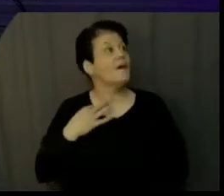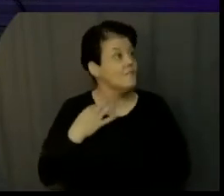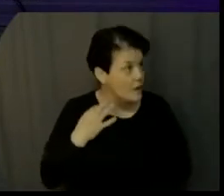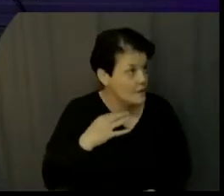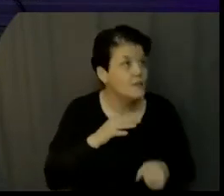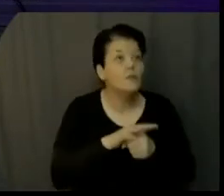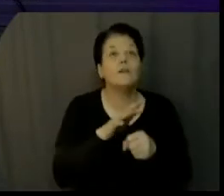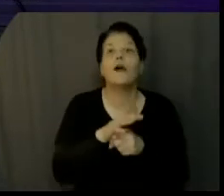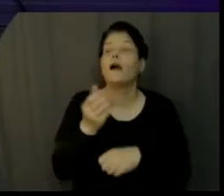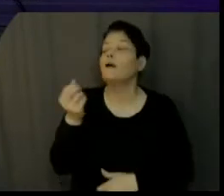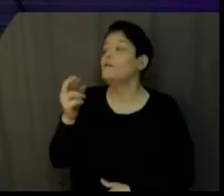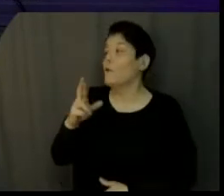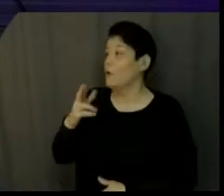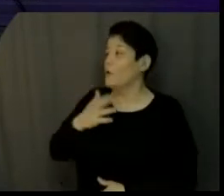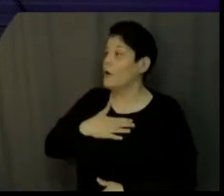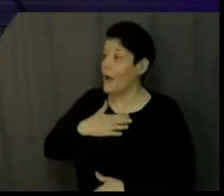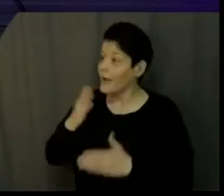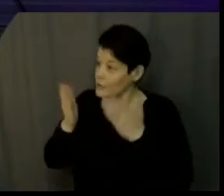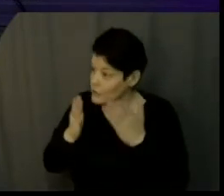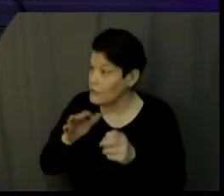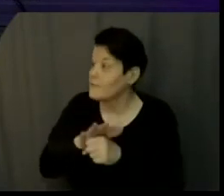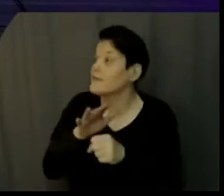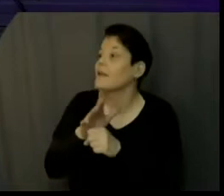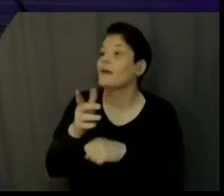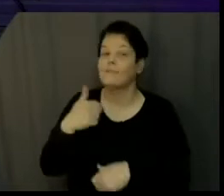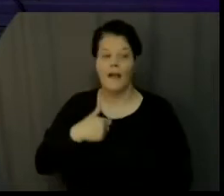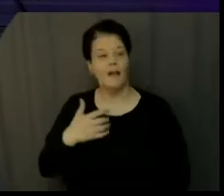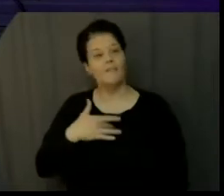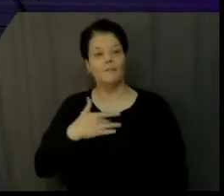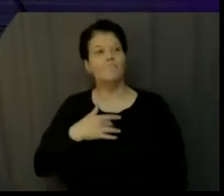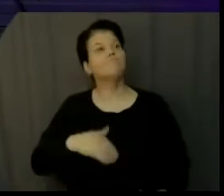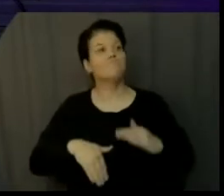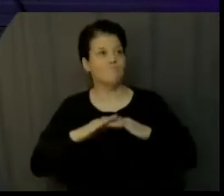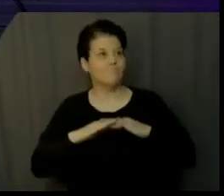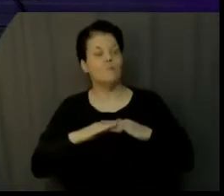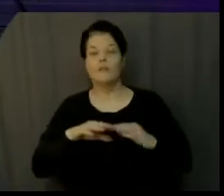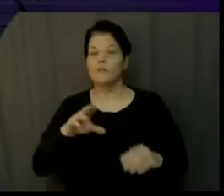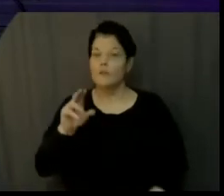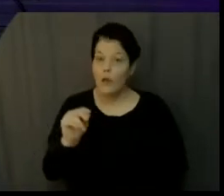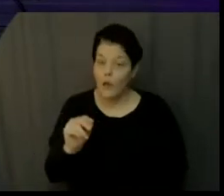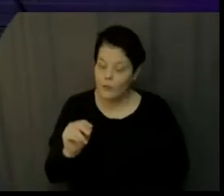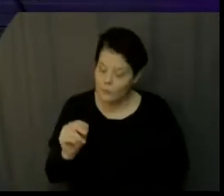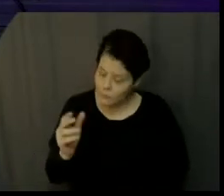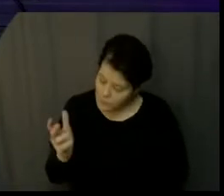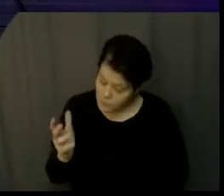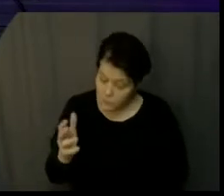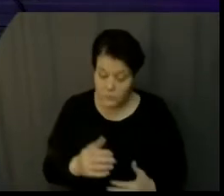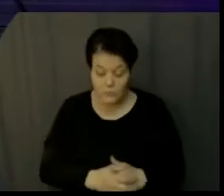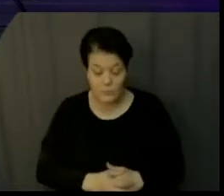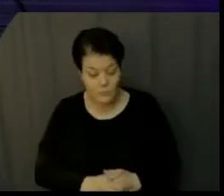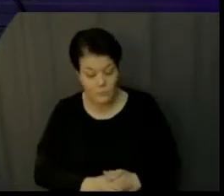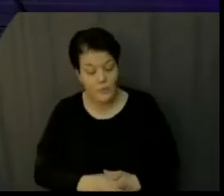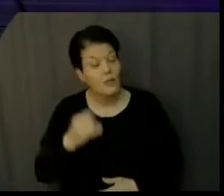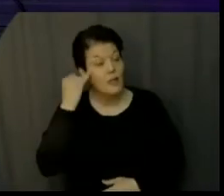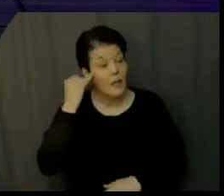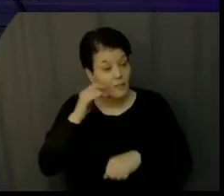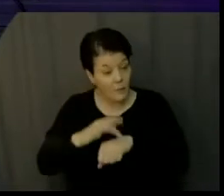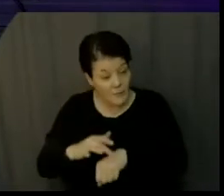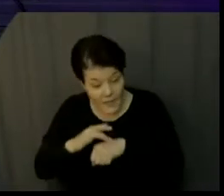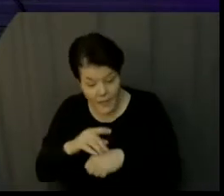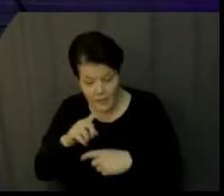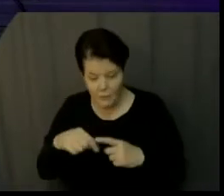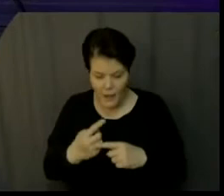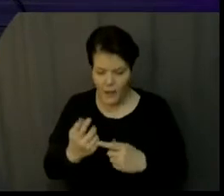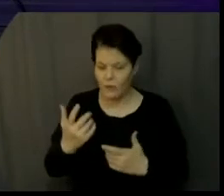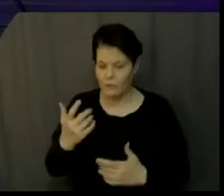We attack our spirituality with the same vigor soldiers attack their training. And we become obsessed about our quiet time. We beat